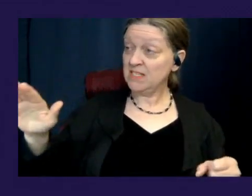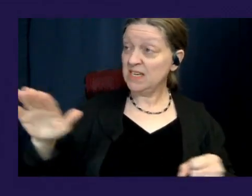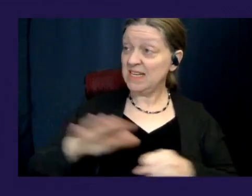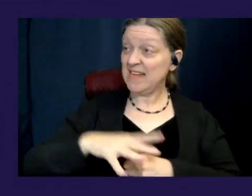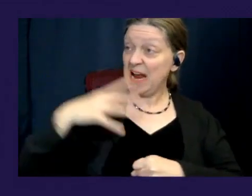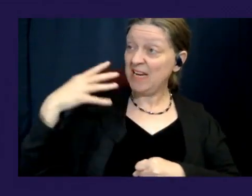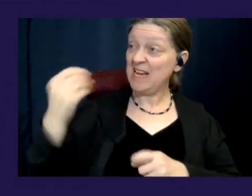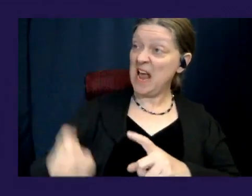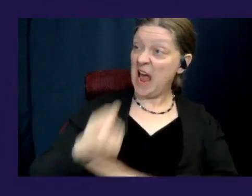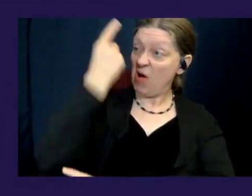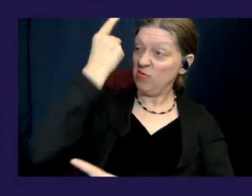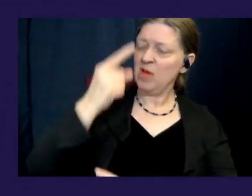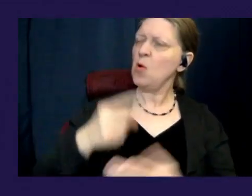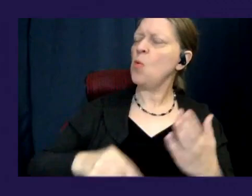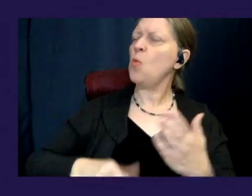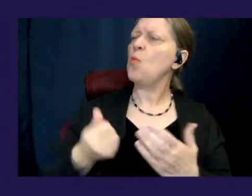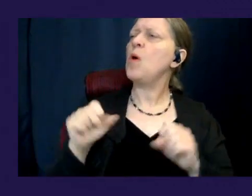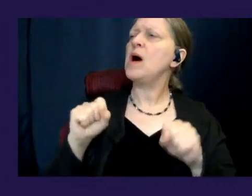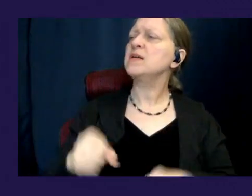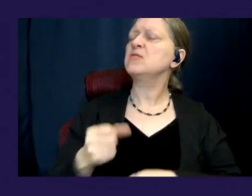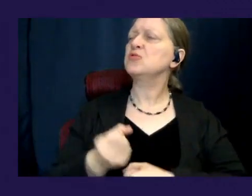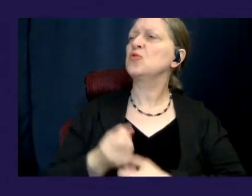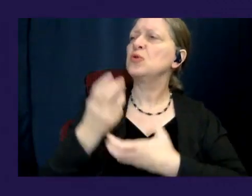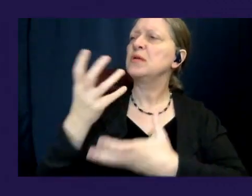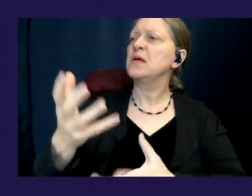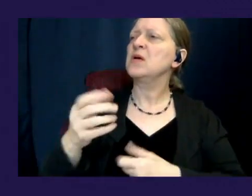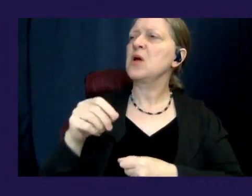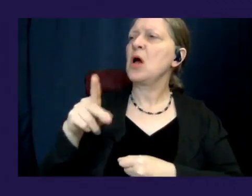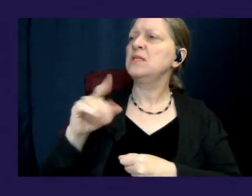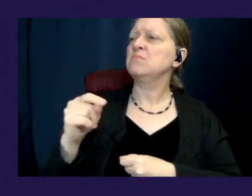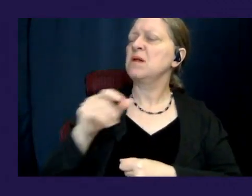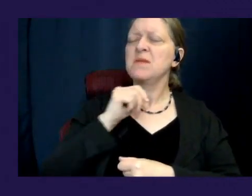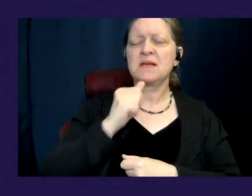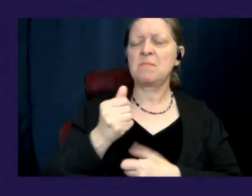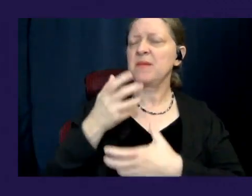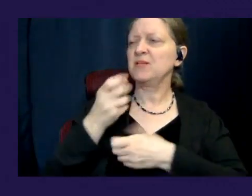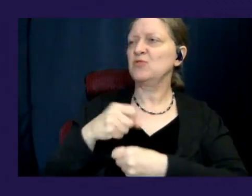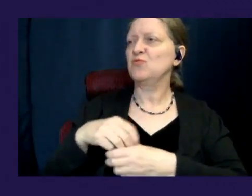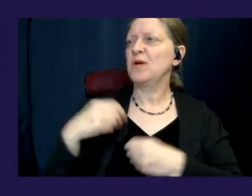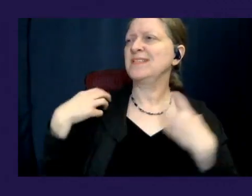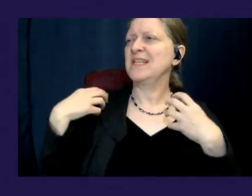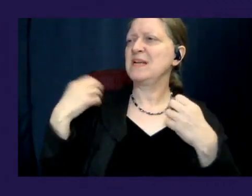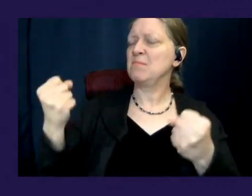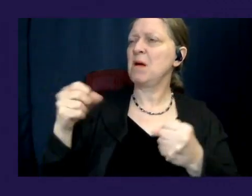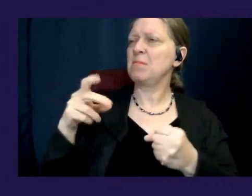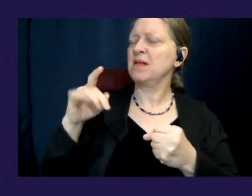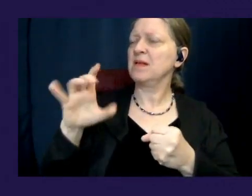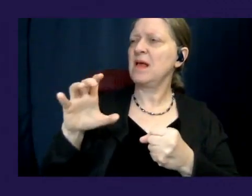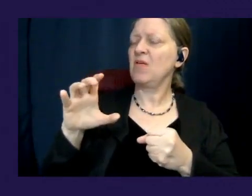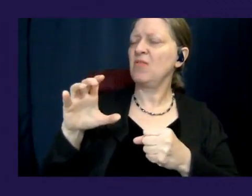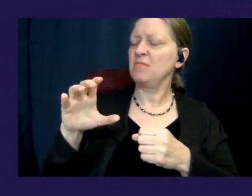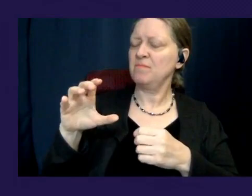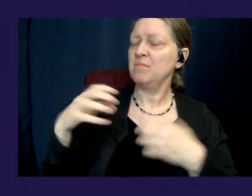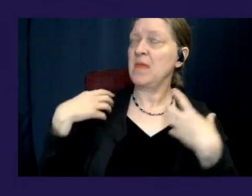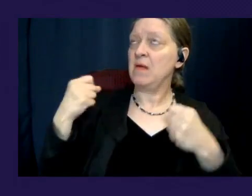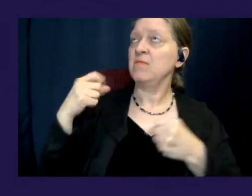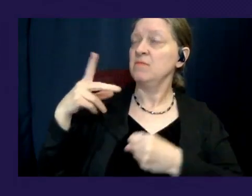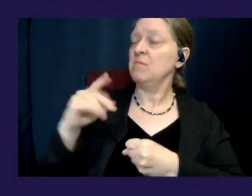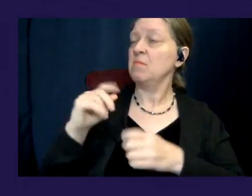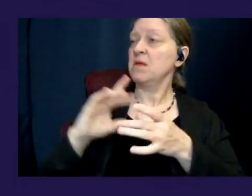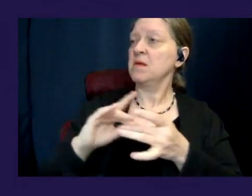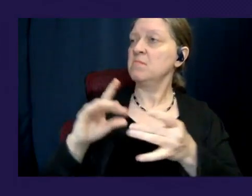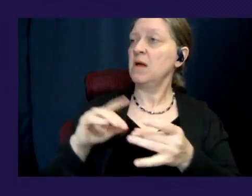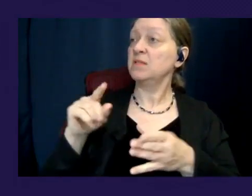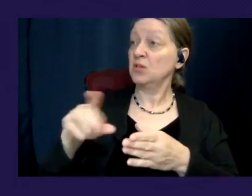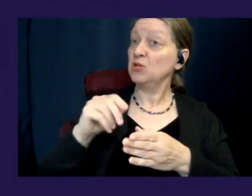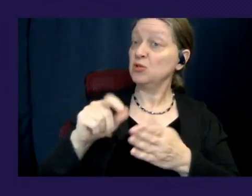be causing public mistrust in health messages? Are journalists misunderstanding confusing or incompatible messages coming from us as well? So what role